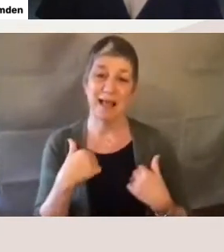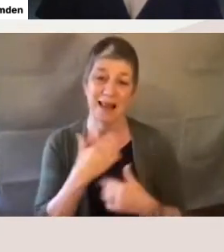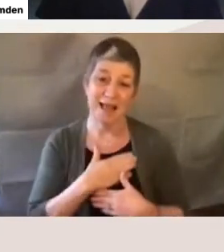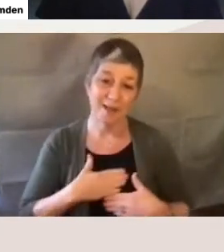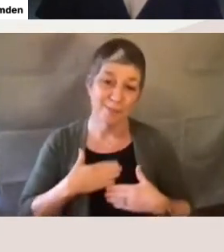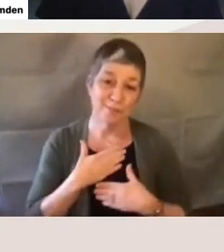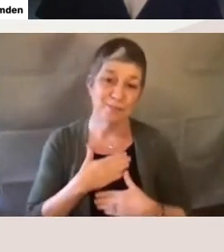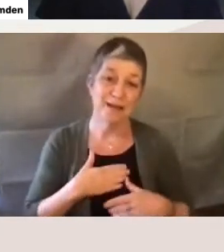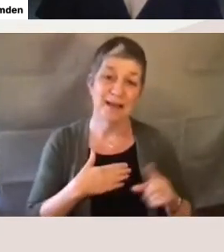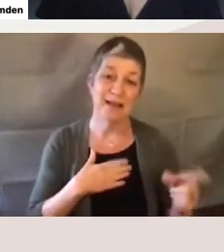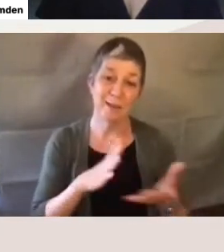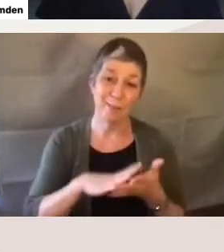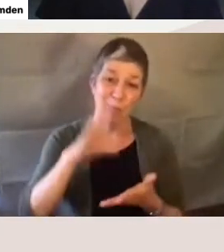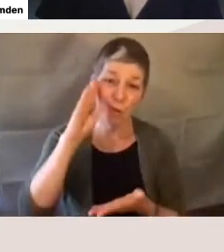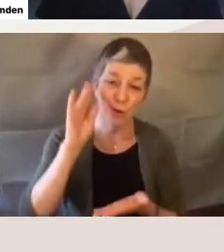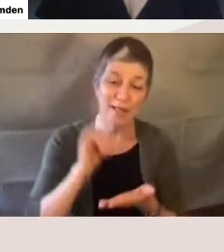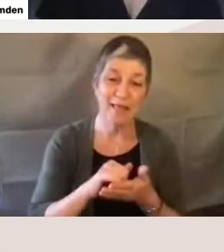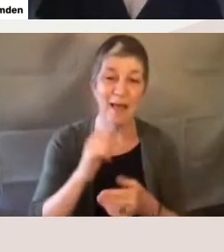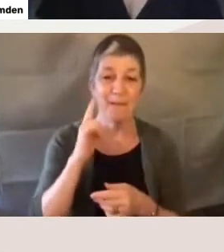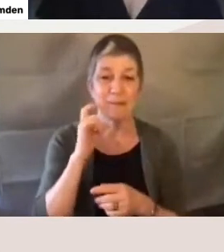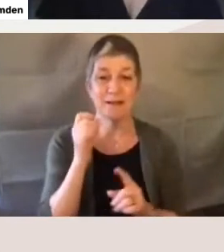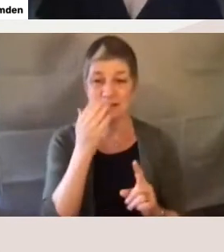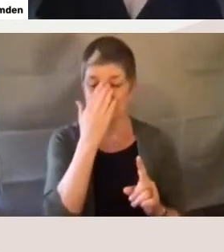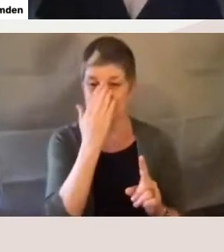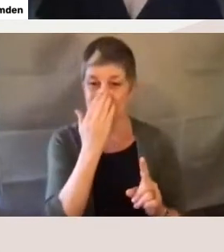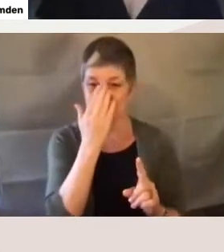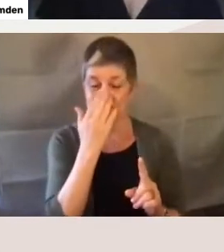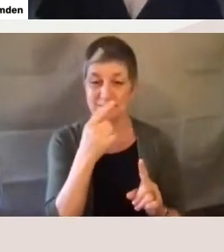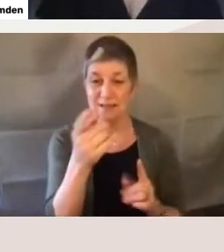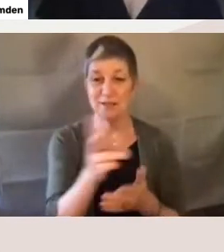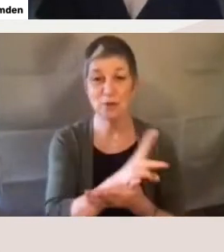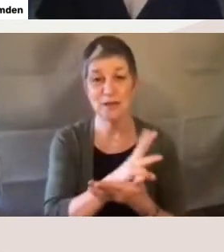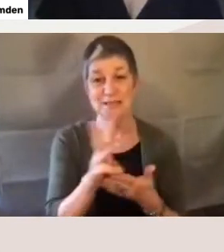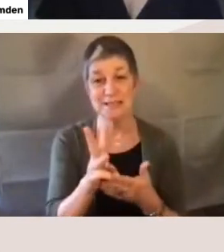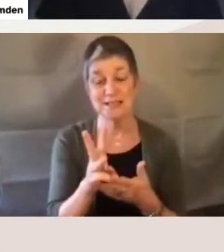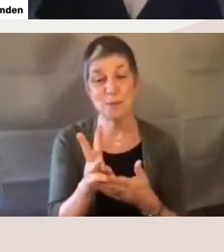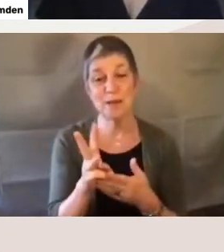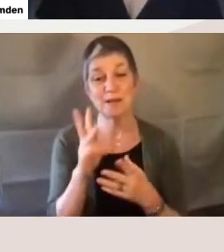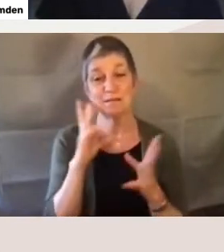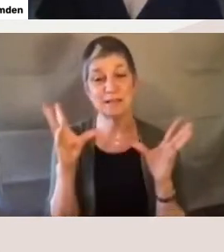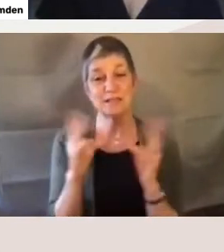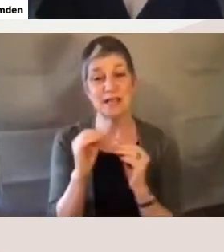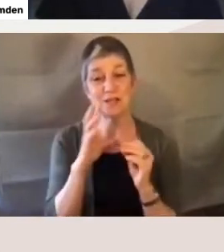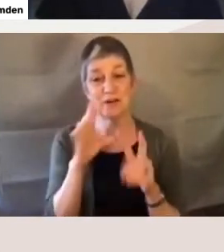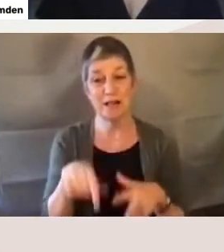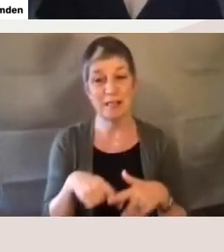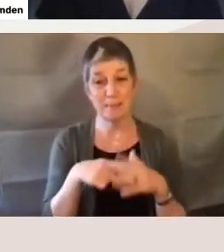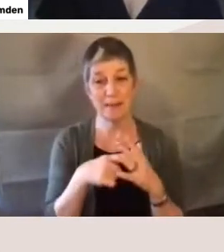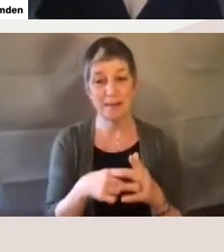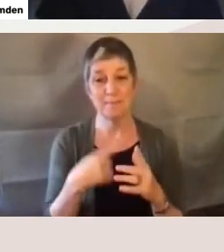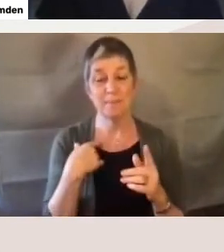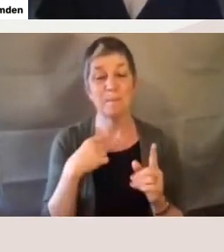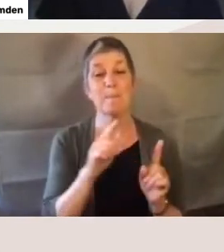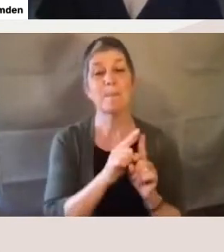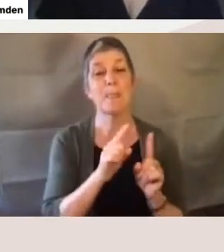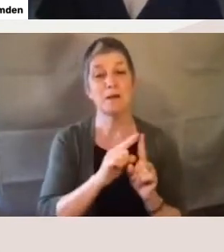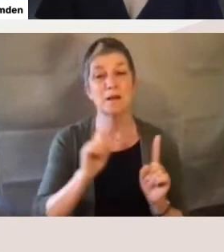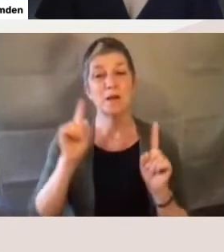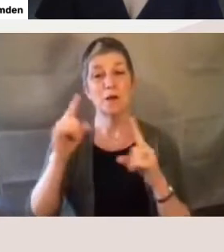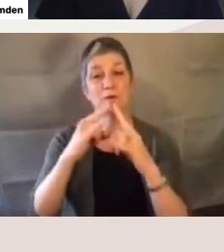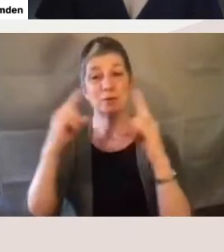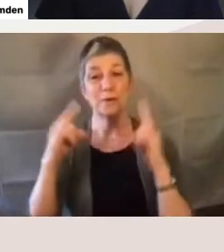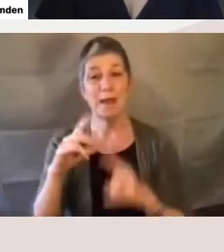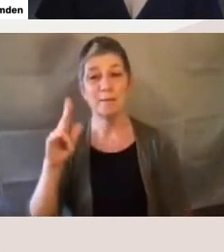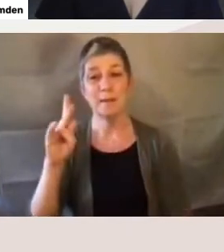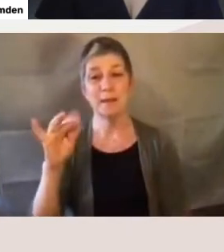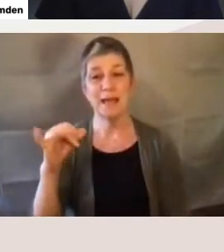about him learning that because he did take a 6-week session from the beginning. And he goes also to a Camp